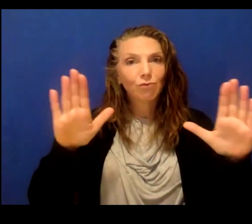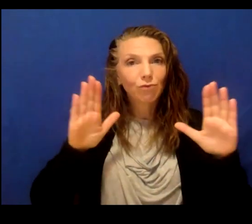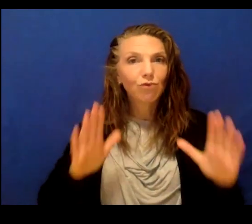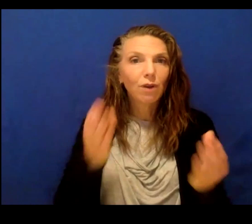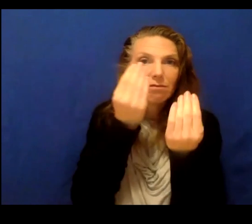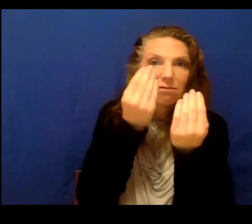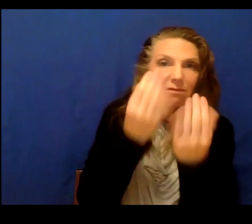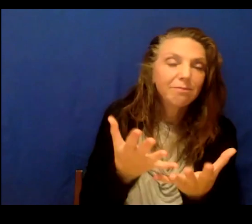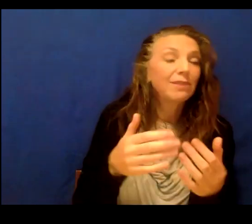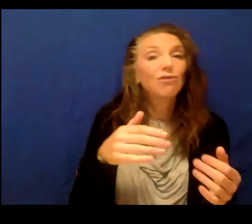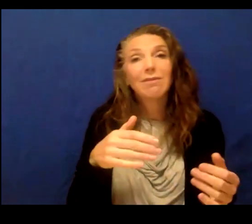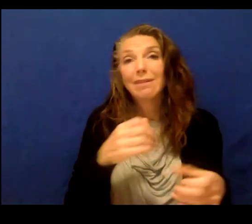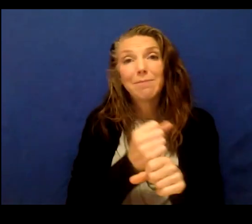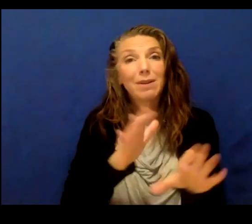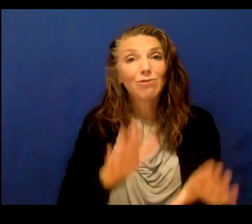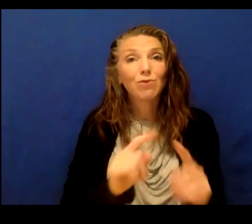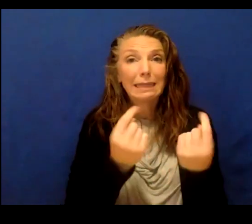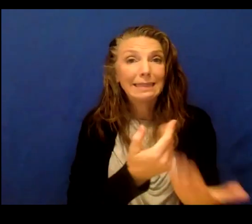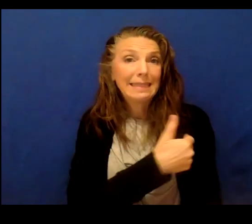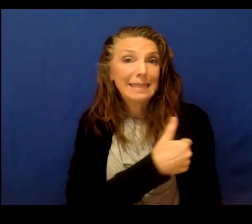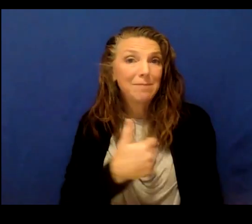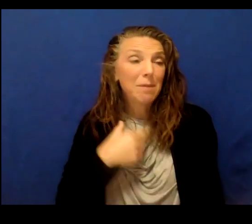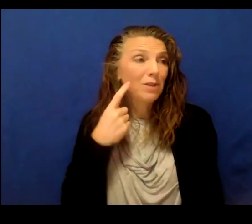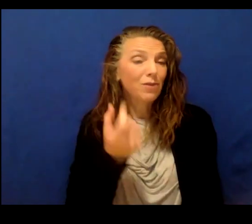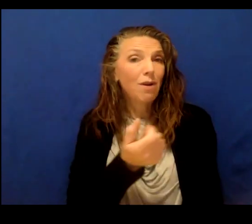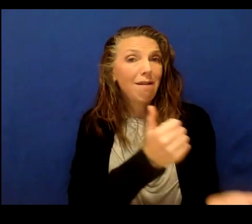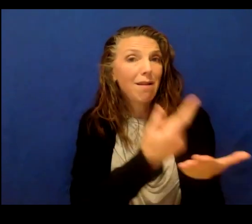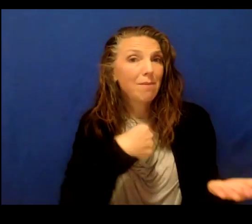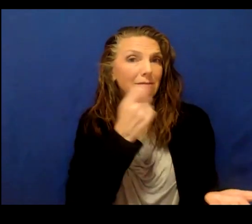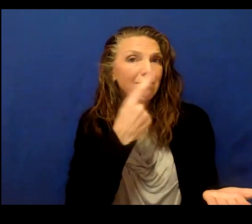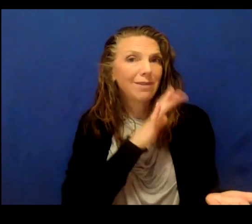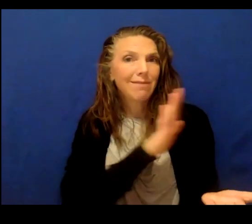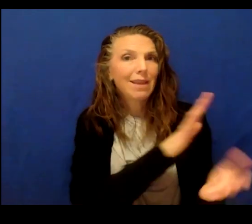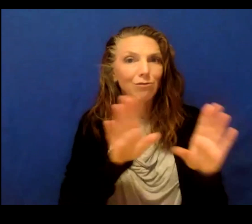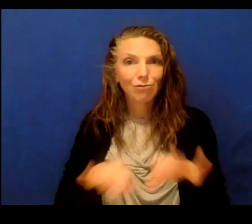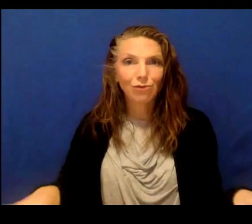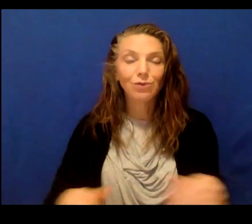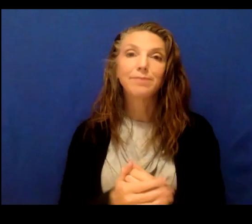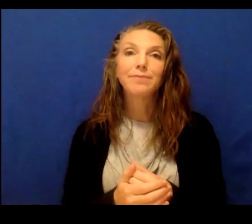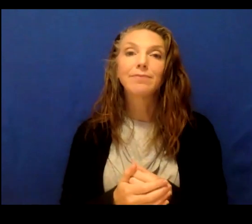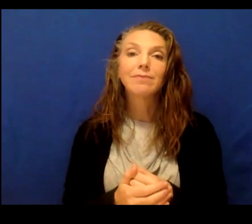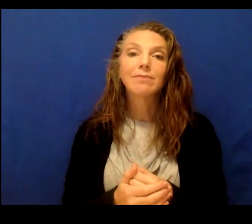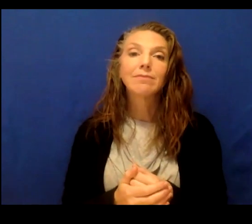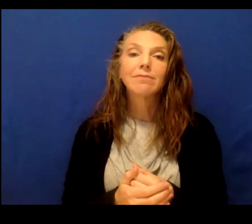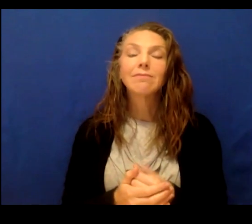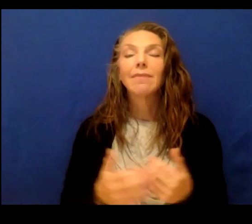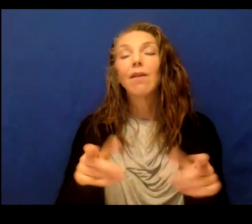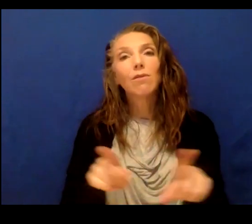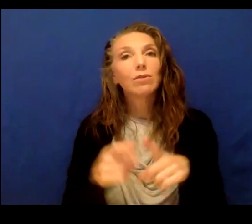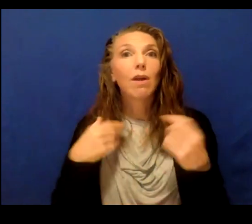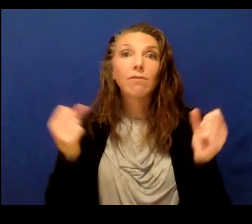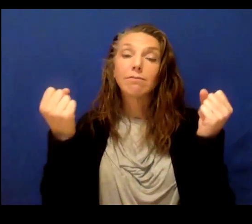as team members as well for understanding children and what works best for them. And then there's also tons of great